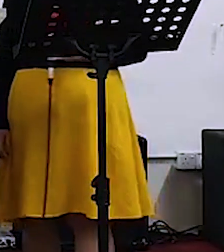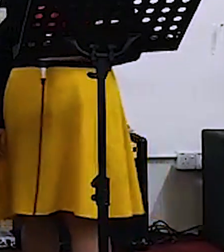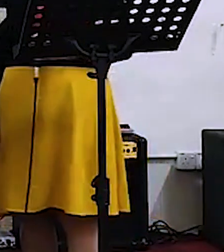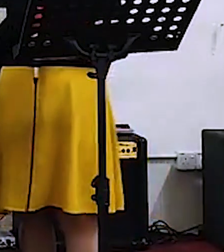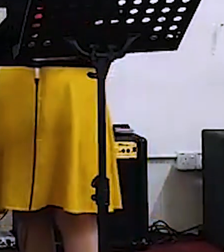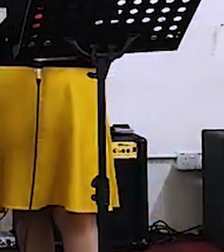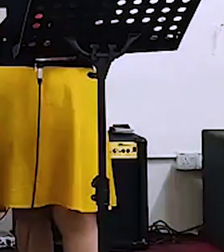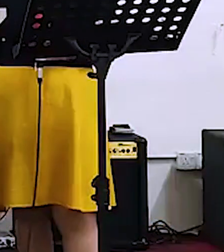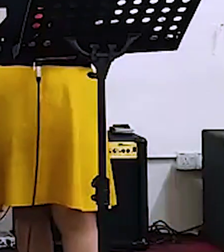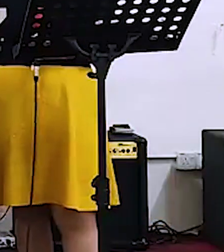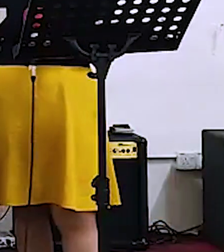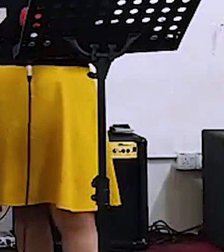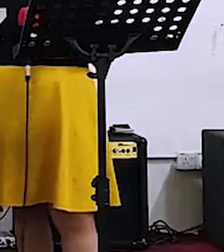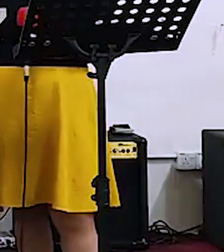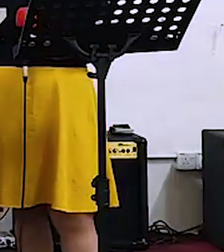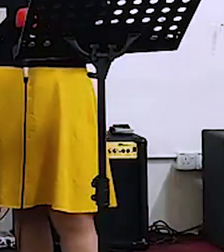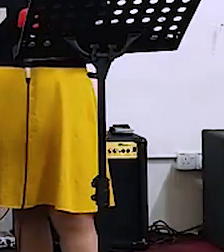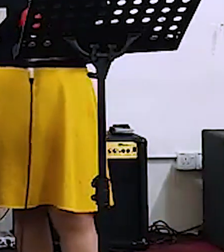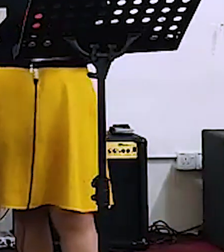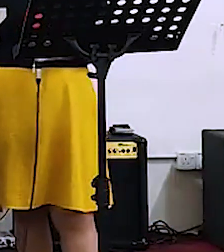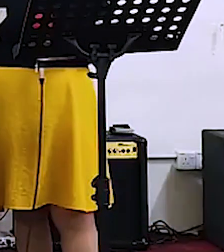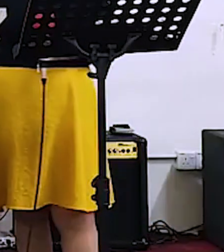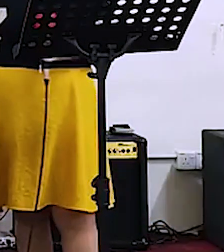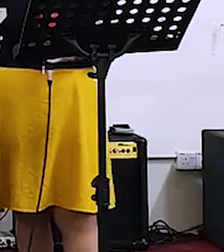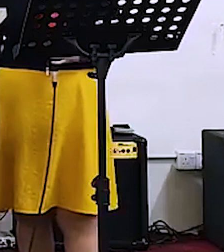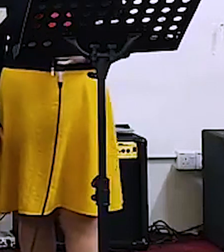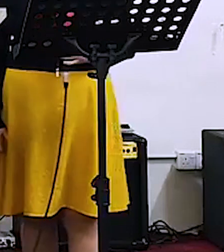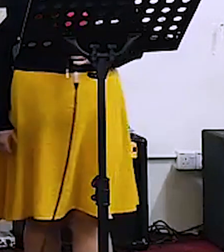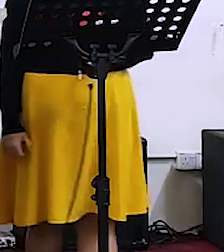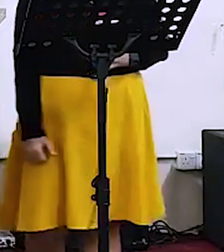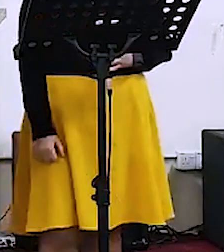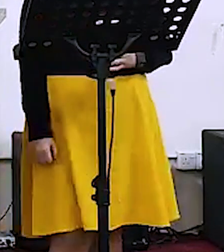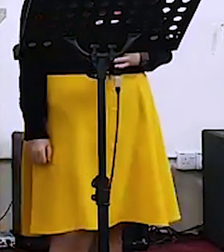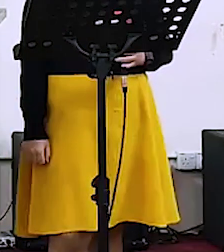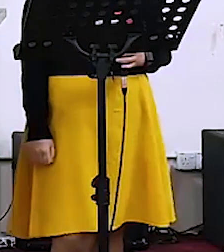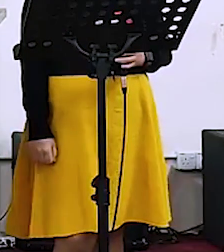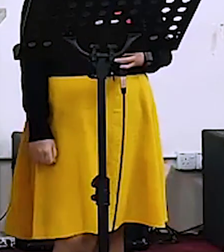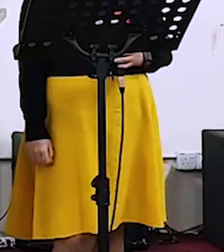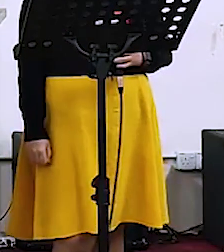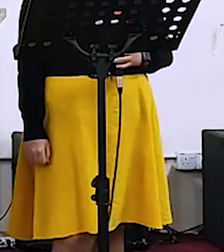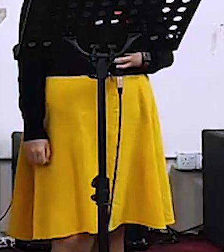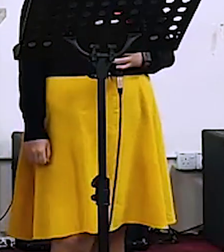deserve it. But we have the mercy of God upon our heads. How dare we forget?